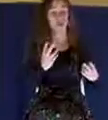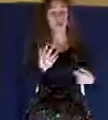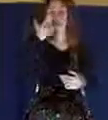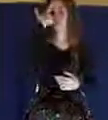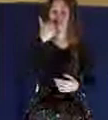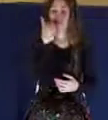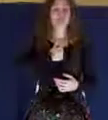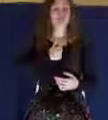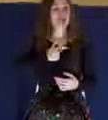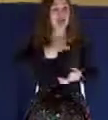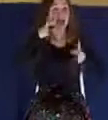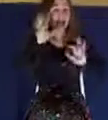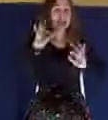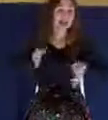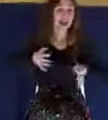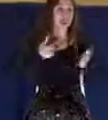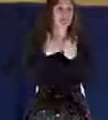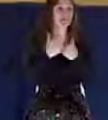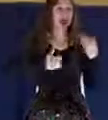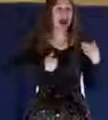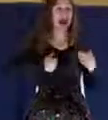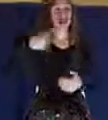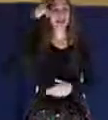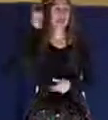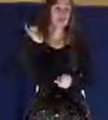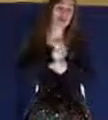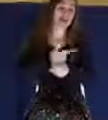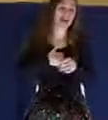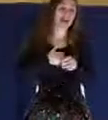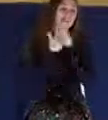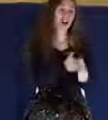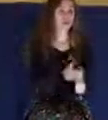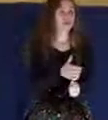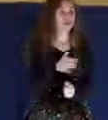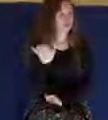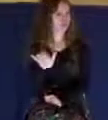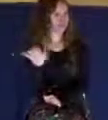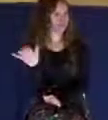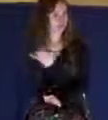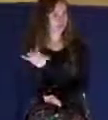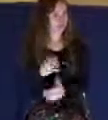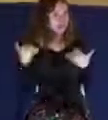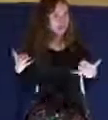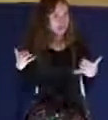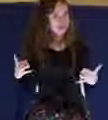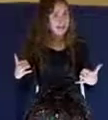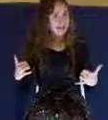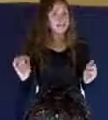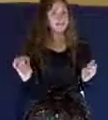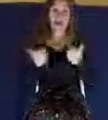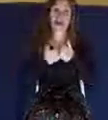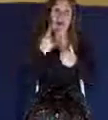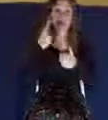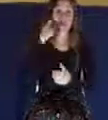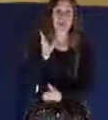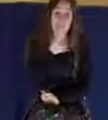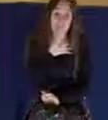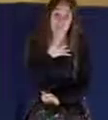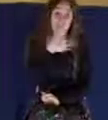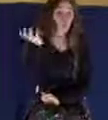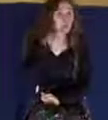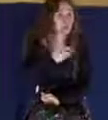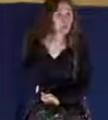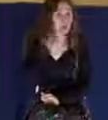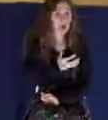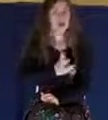sound familiar? We're living in those kind of days today. It's a challenge for a mother to